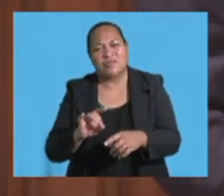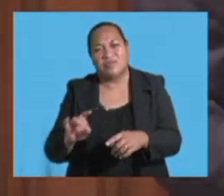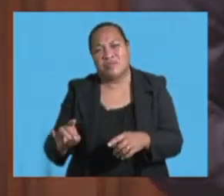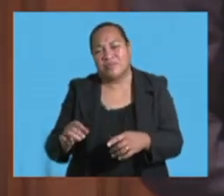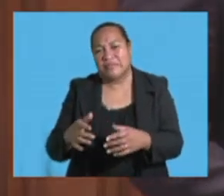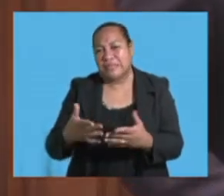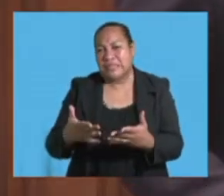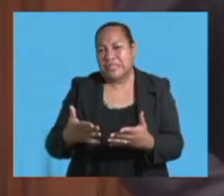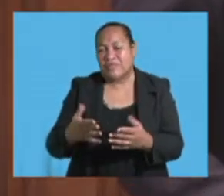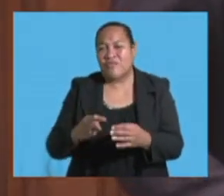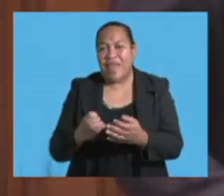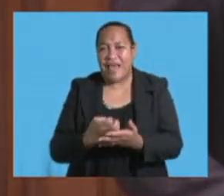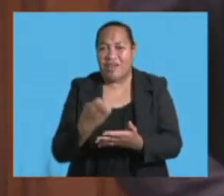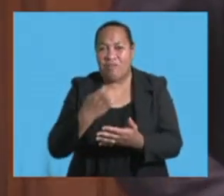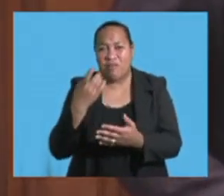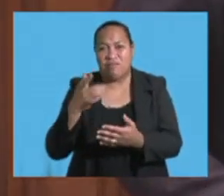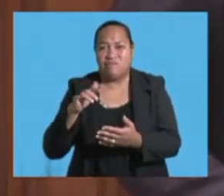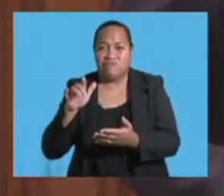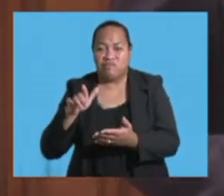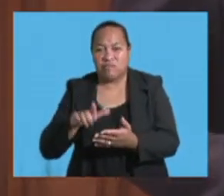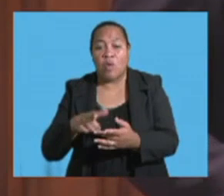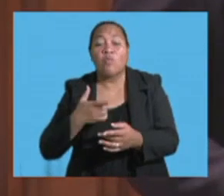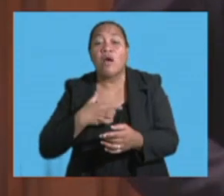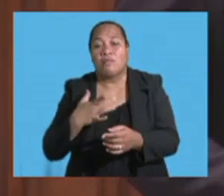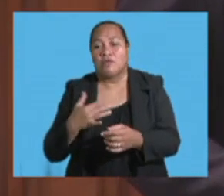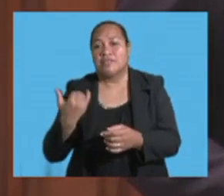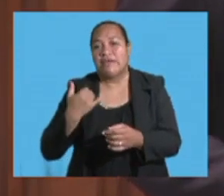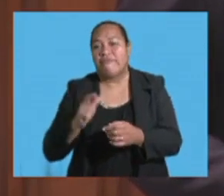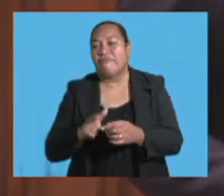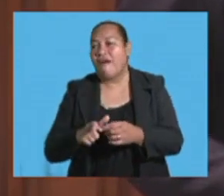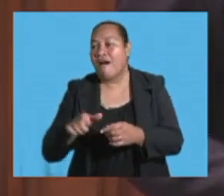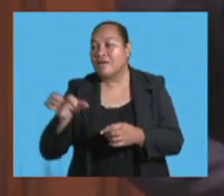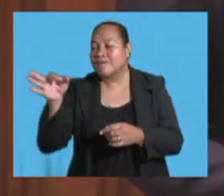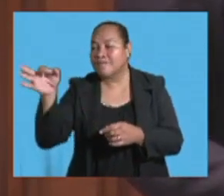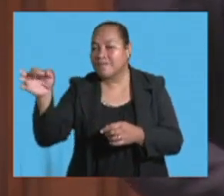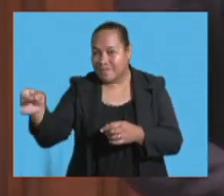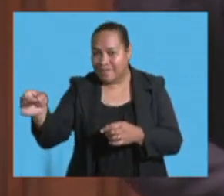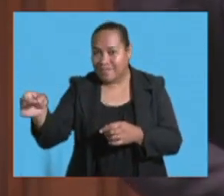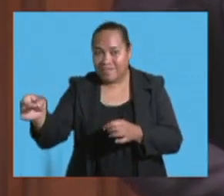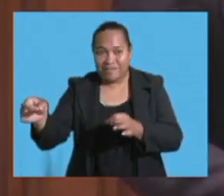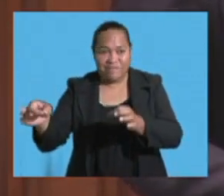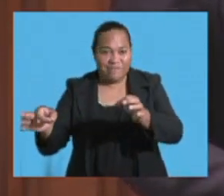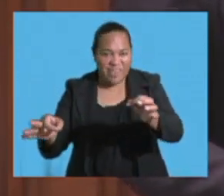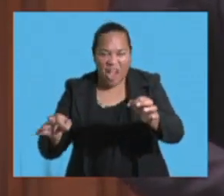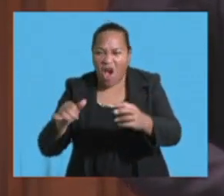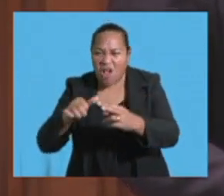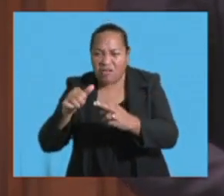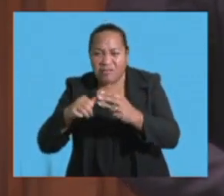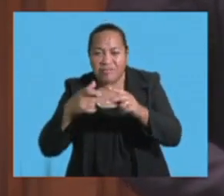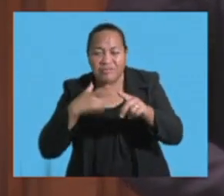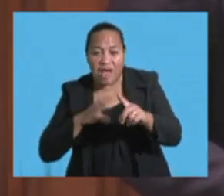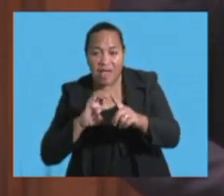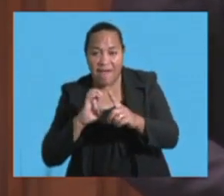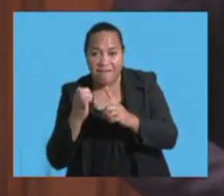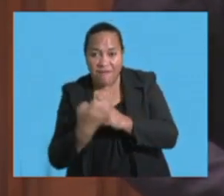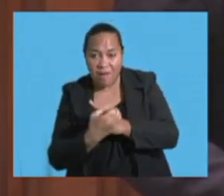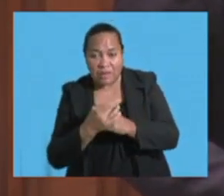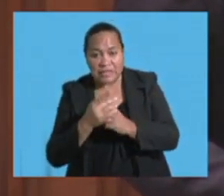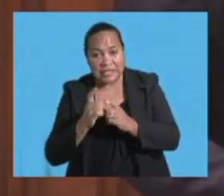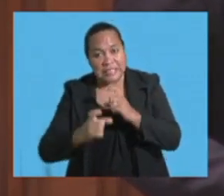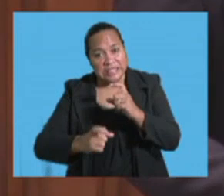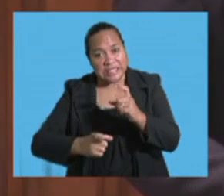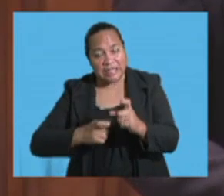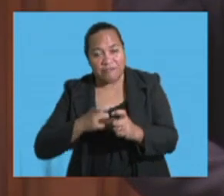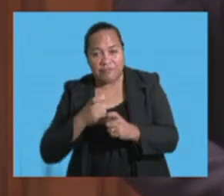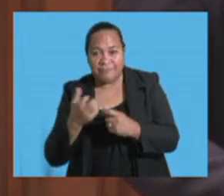economically due to their remote locations, road access, poor connection, and climate conditions. These areas